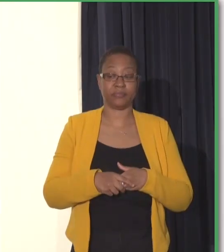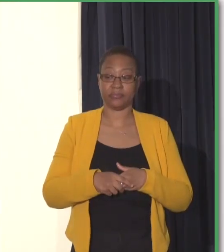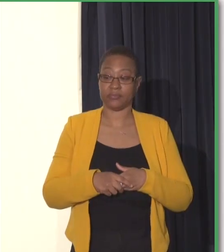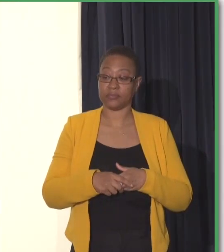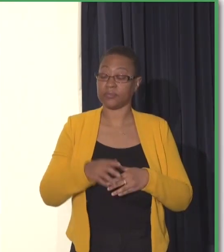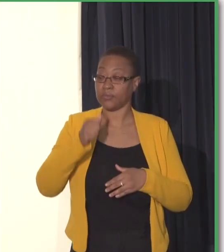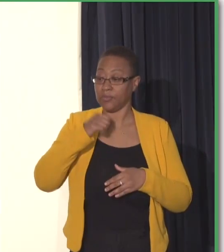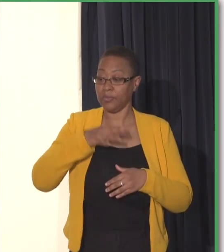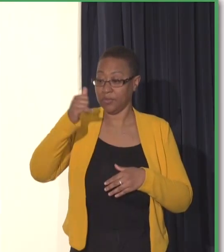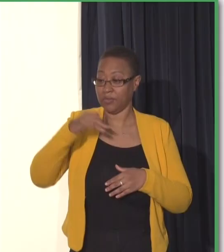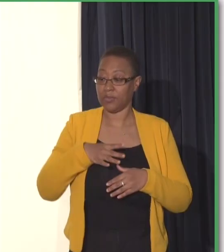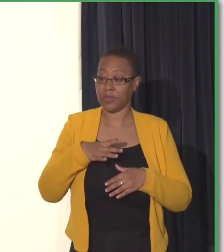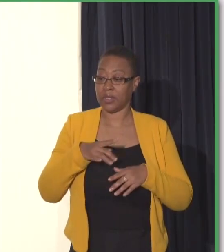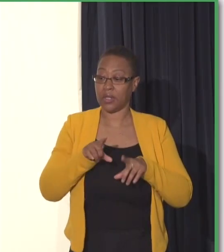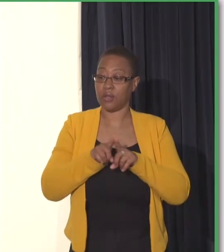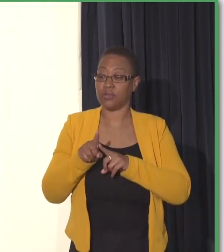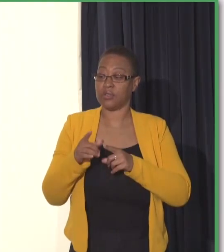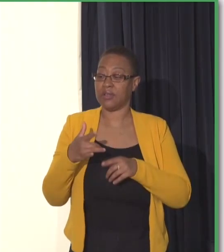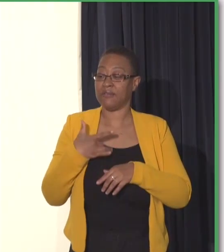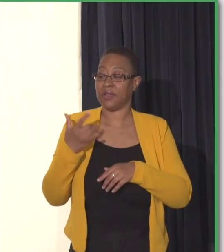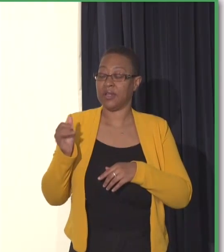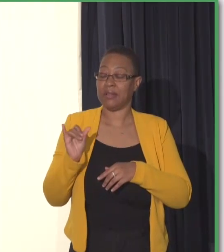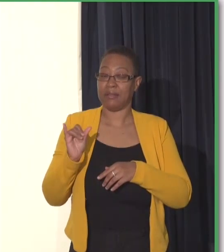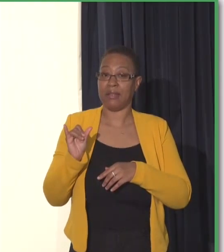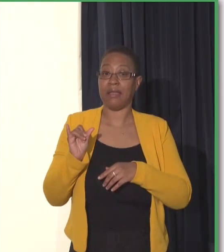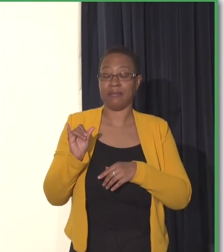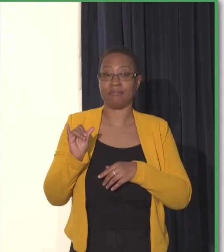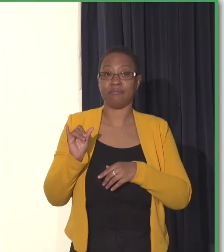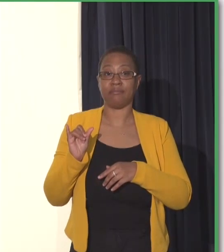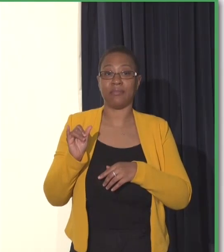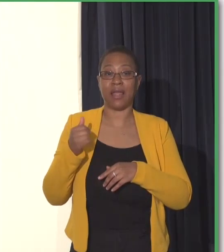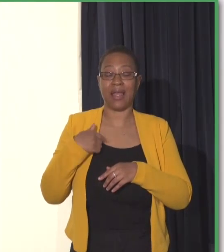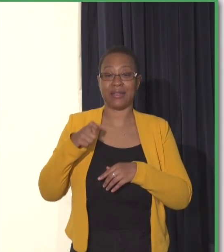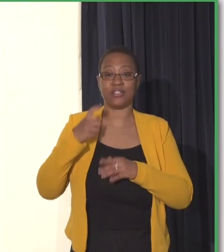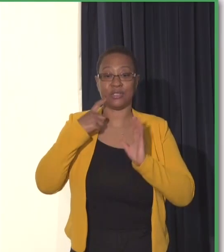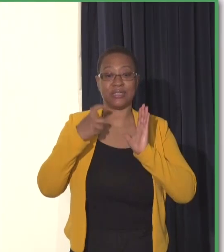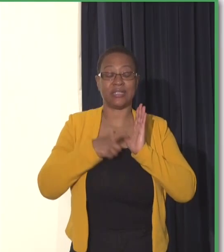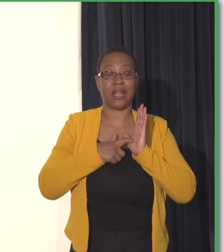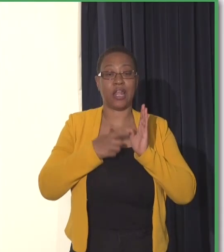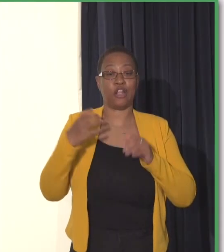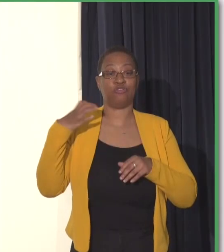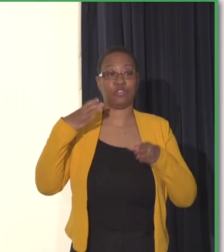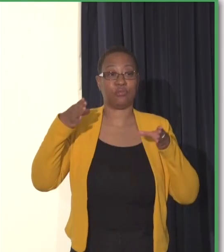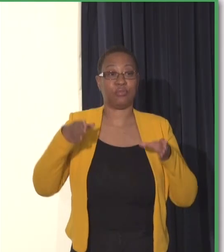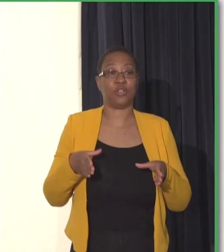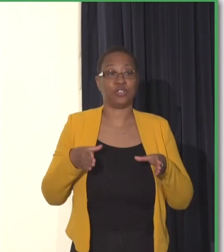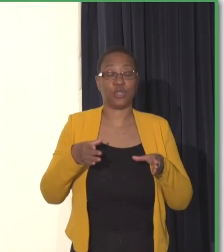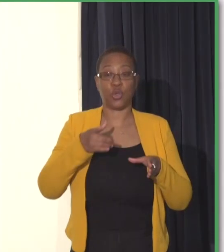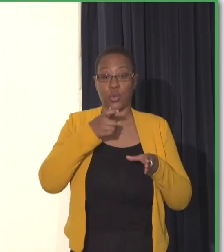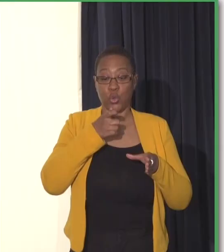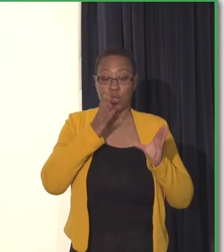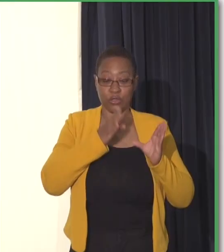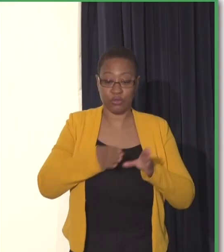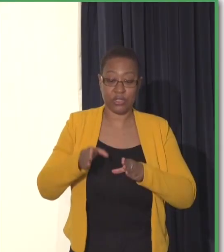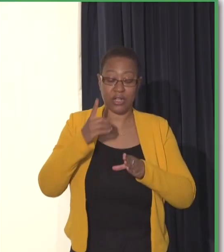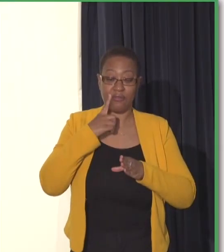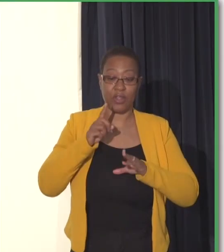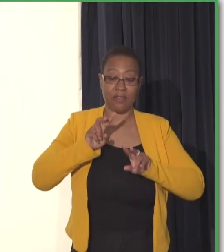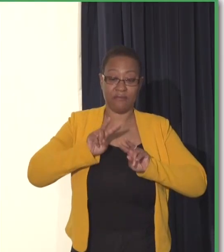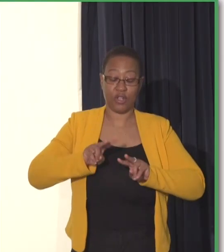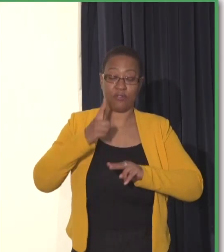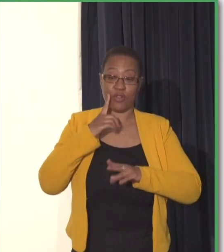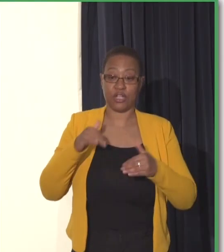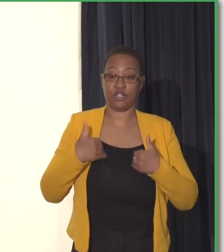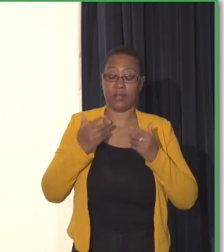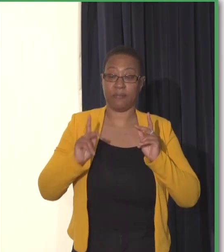Ladies and gentlemen, I also feel constrained to acknowledge our chairperson who arranged for the funeral for these